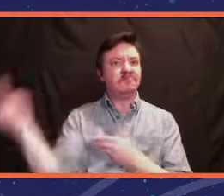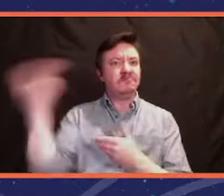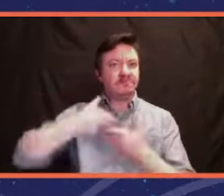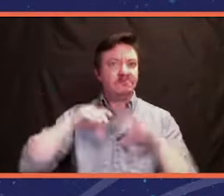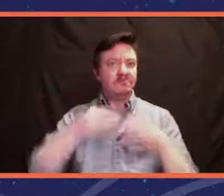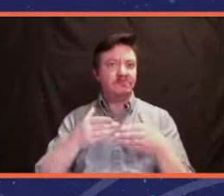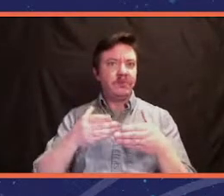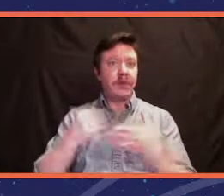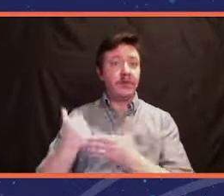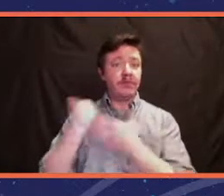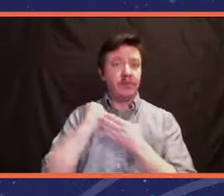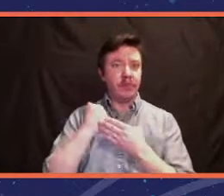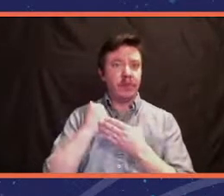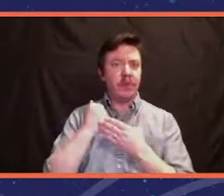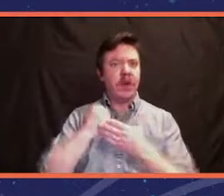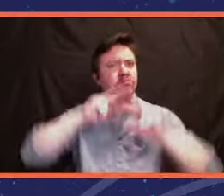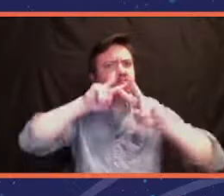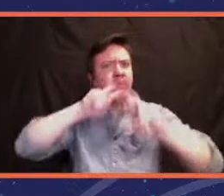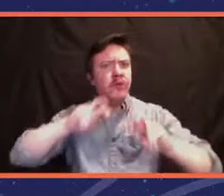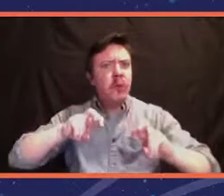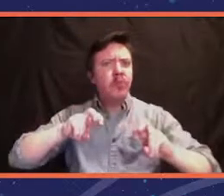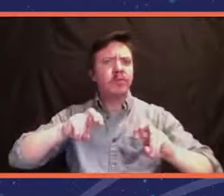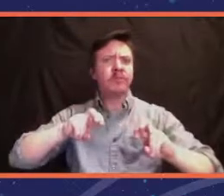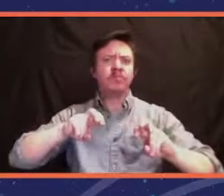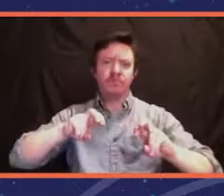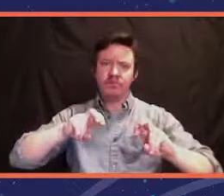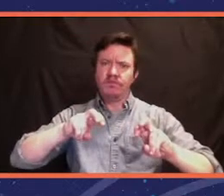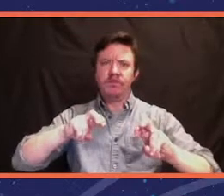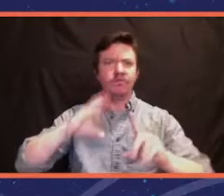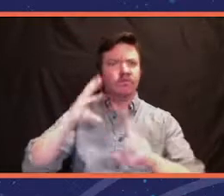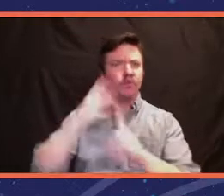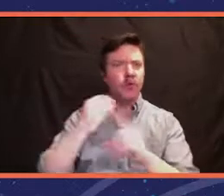us explore cultural strategy